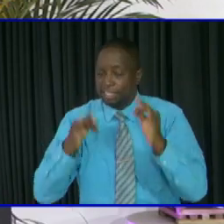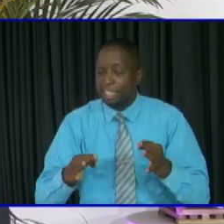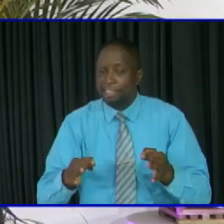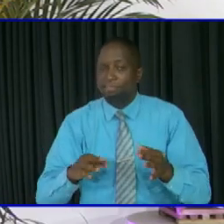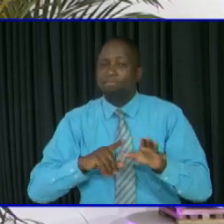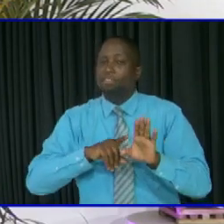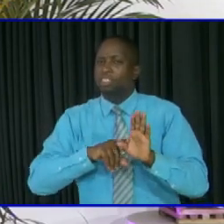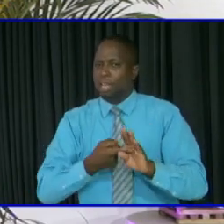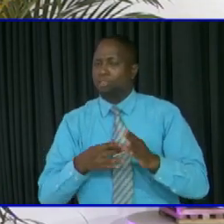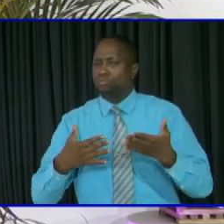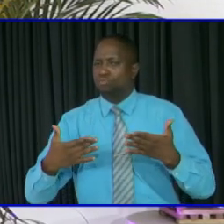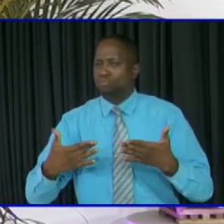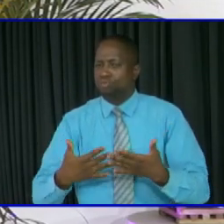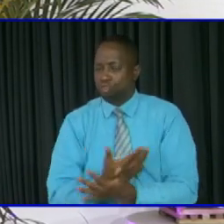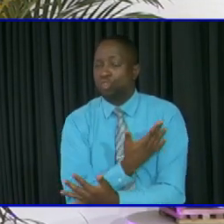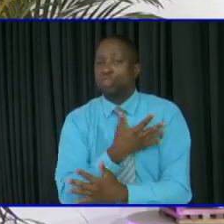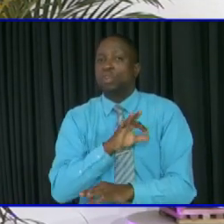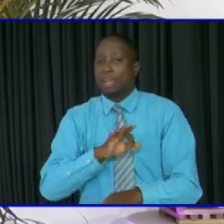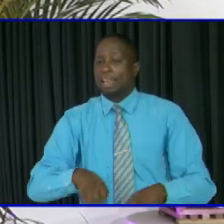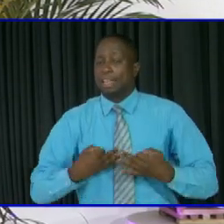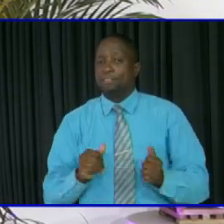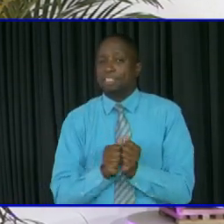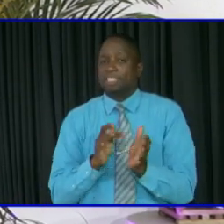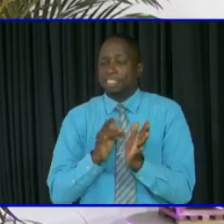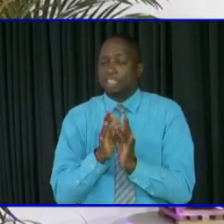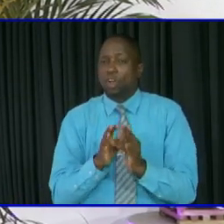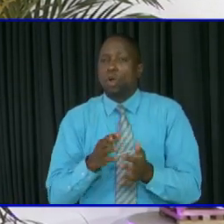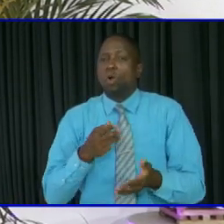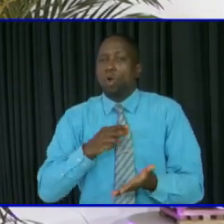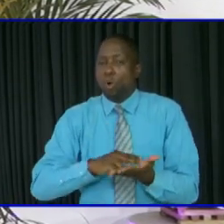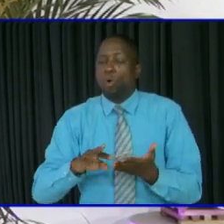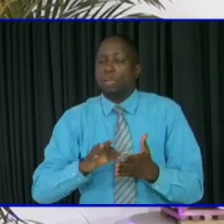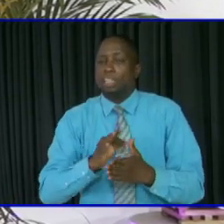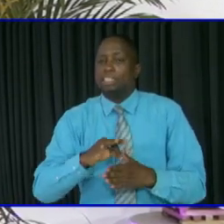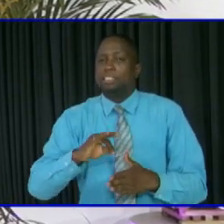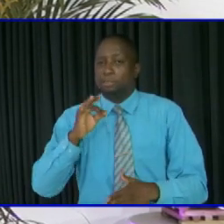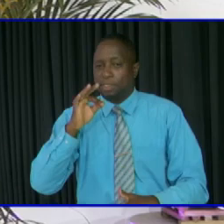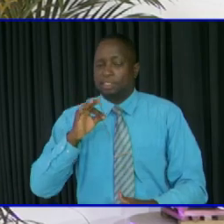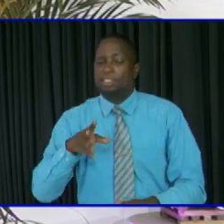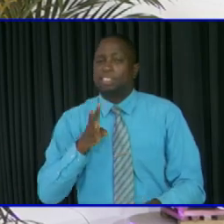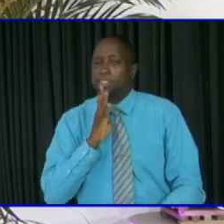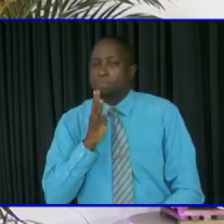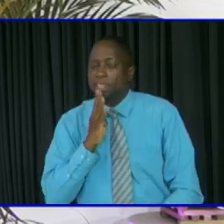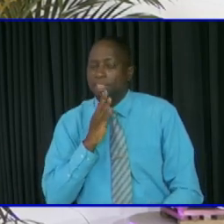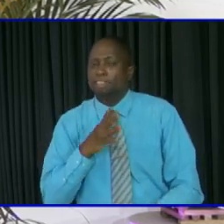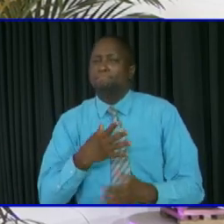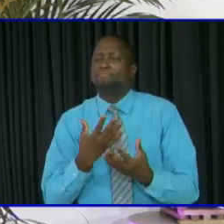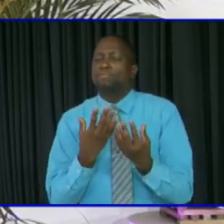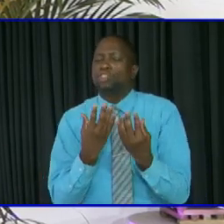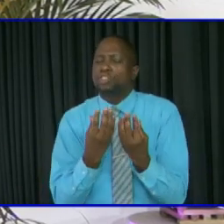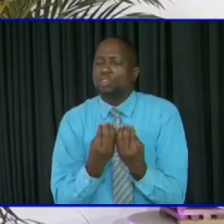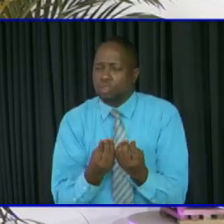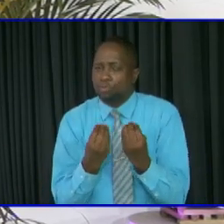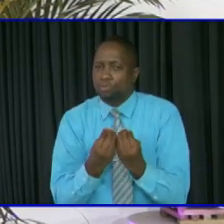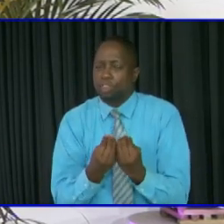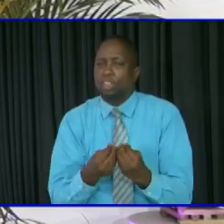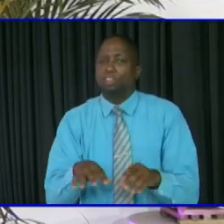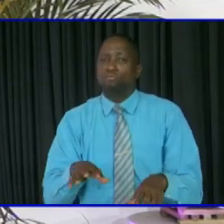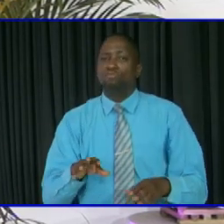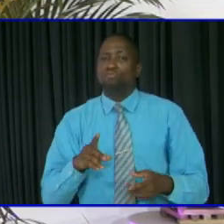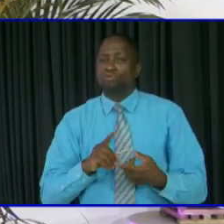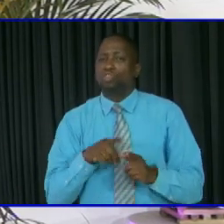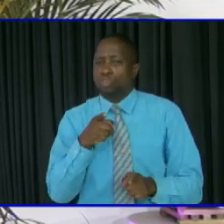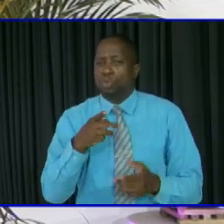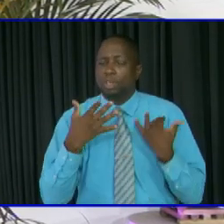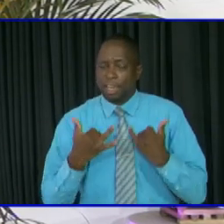with Jesus. The Holy Spirit is speaking gently and profoundly to your heart. The